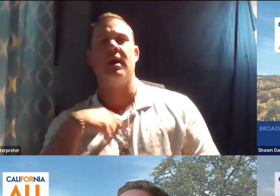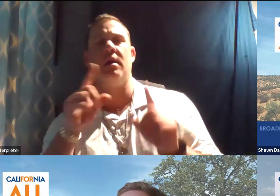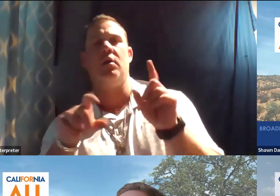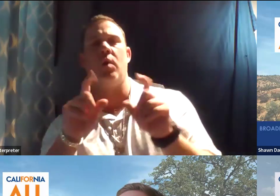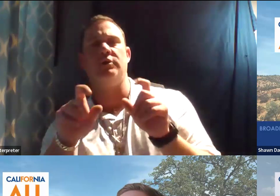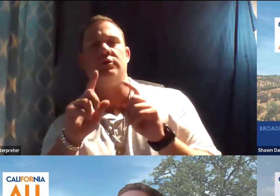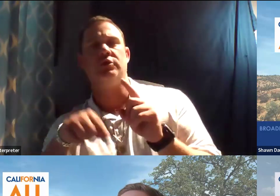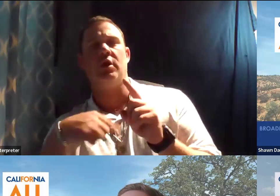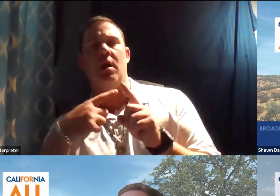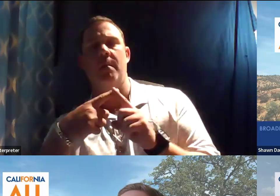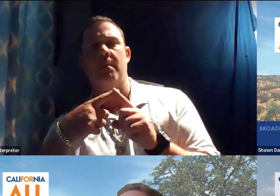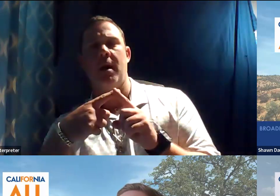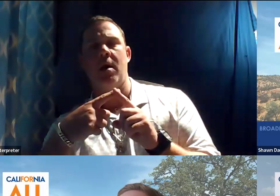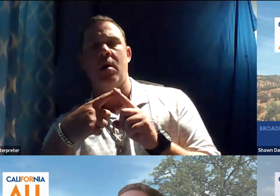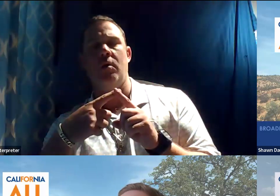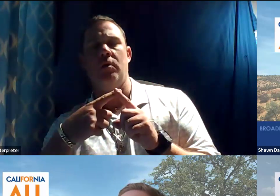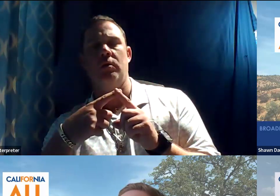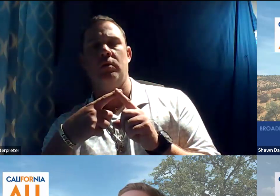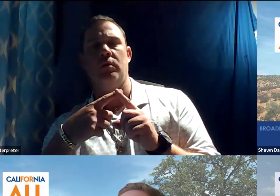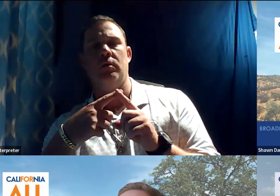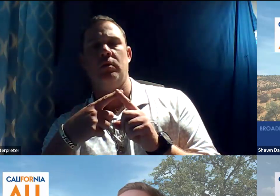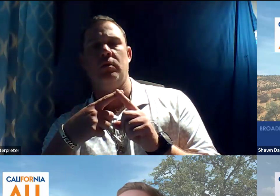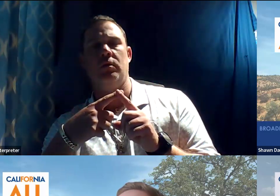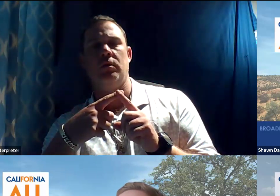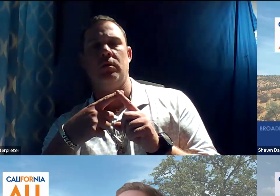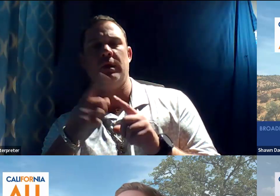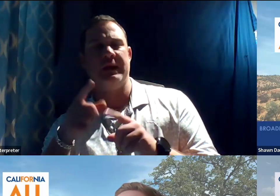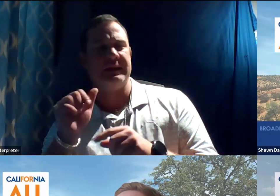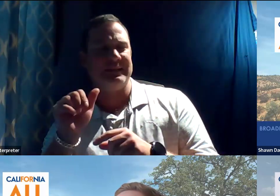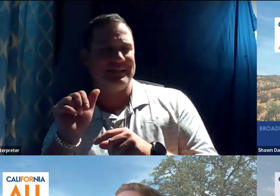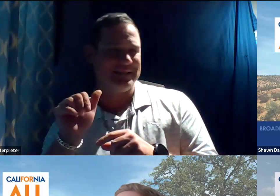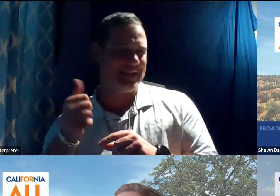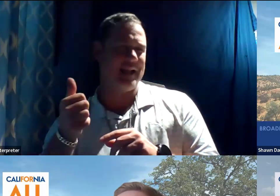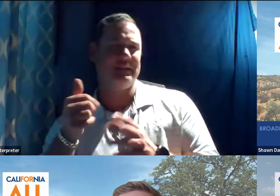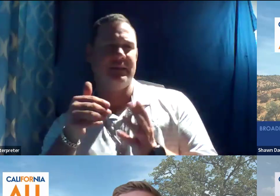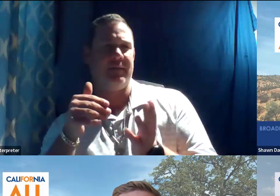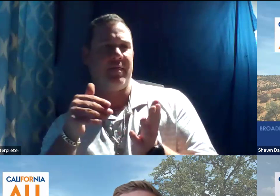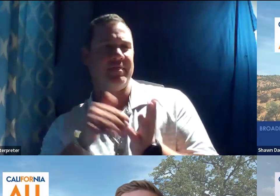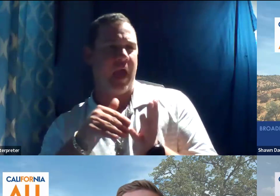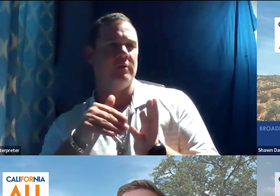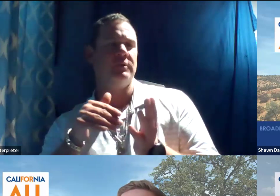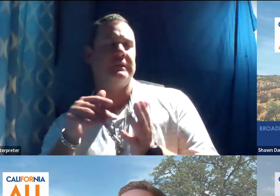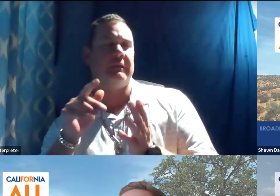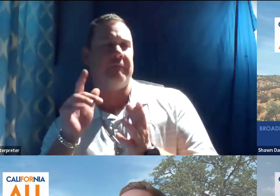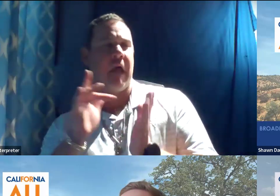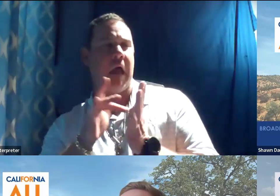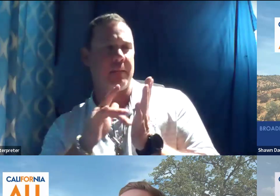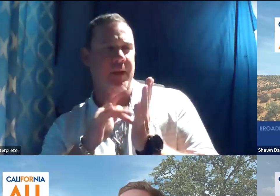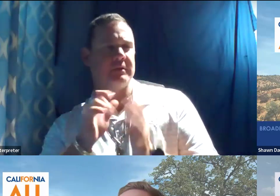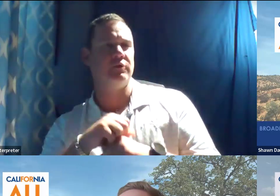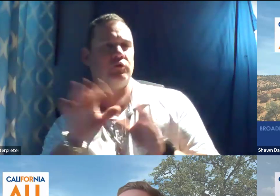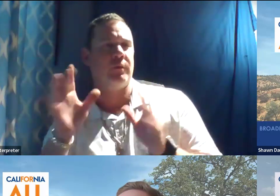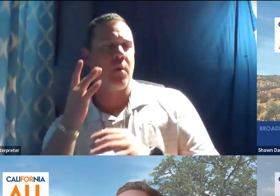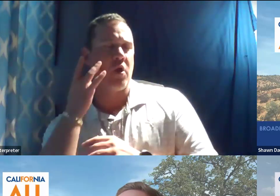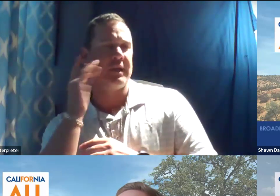about which my understanding is literally tens of thousands of iPads that were distributed across